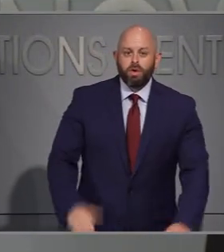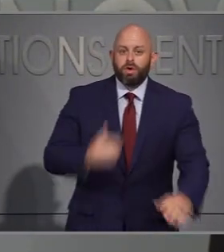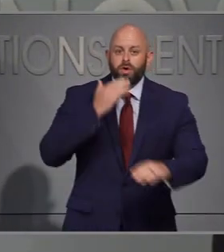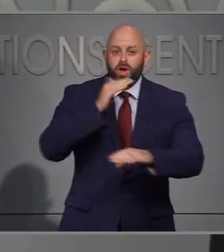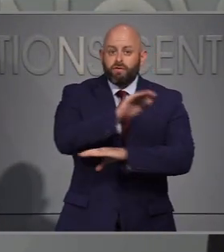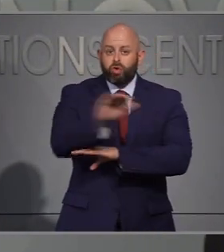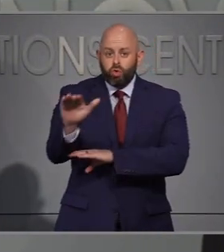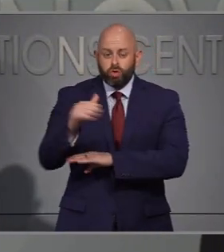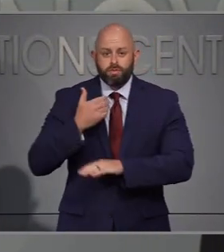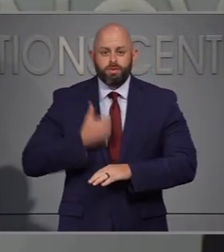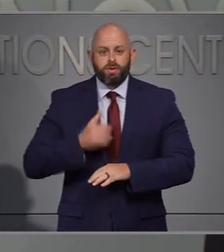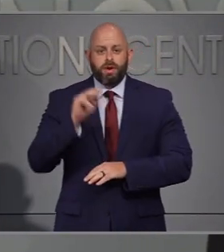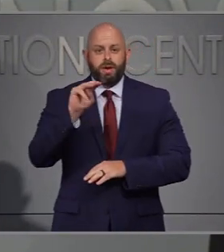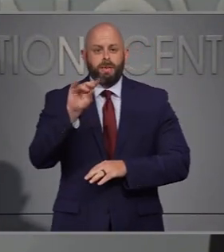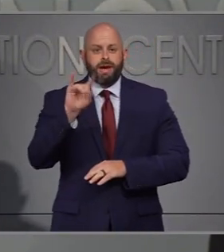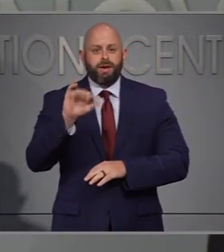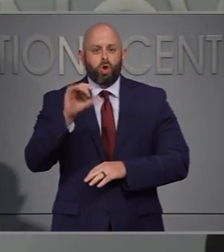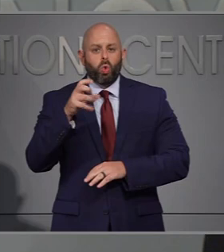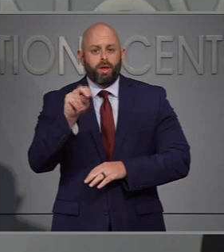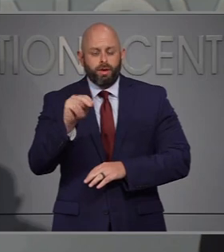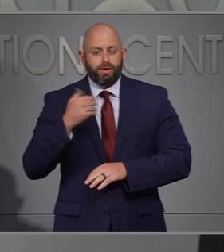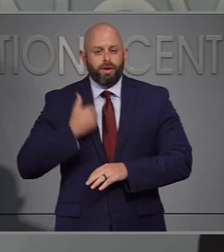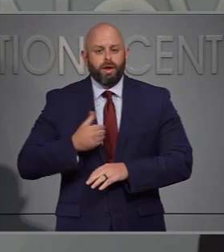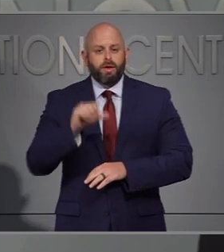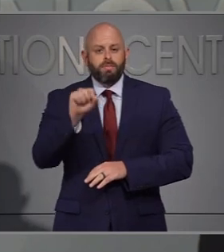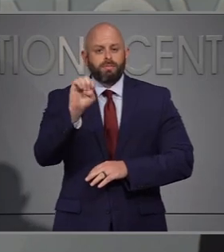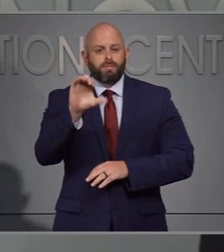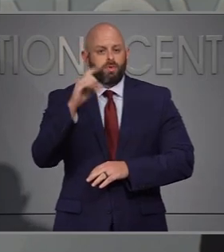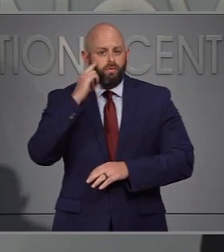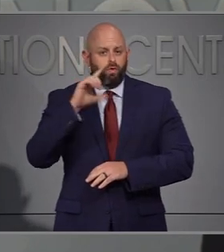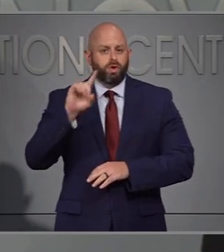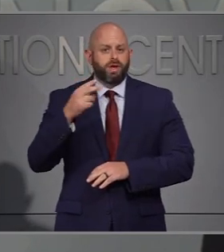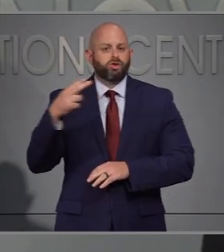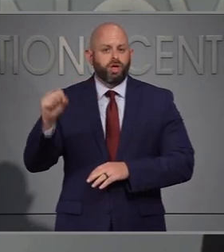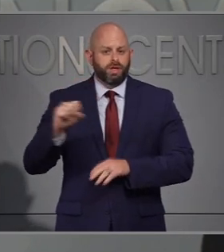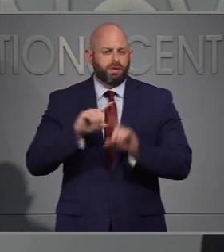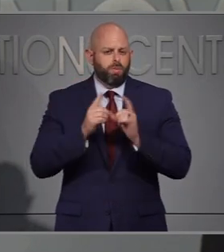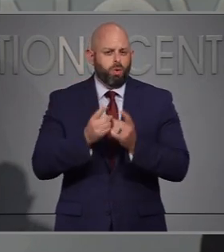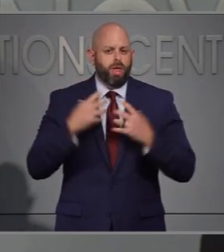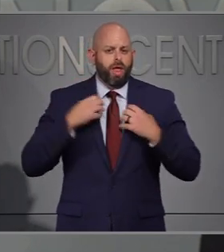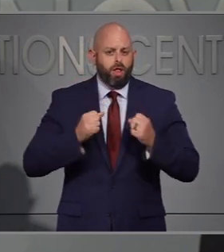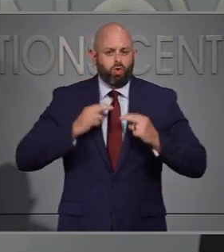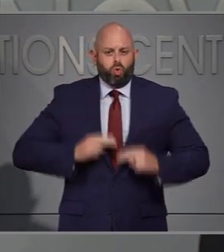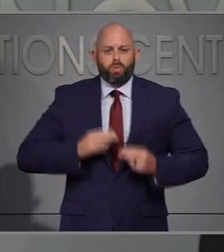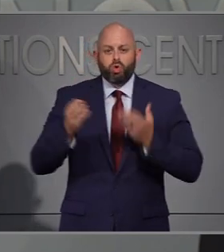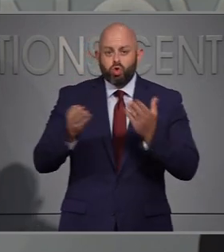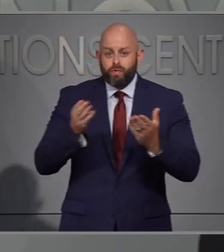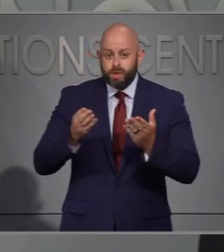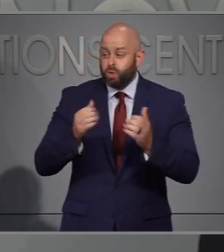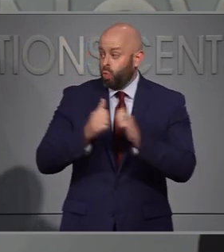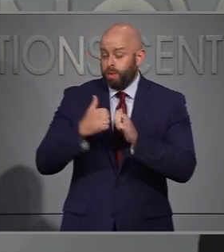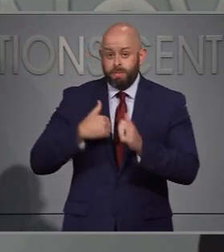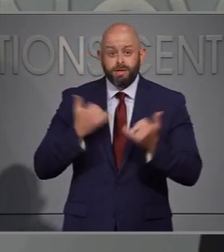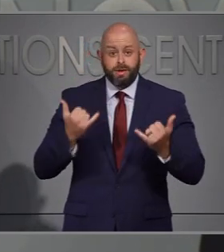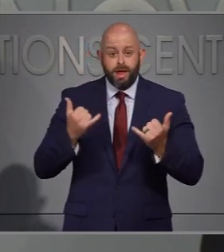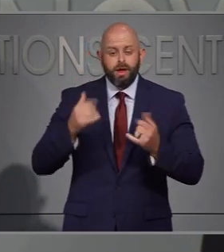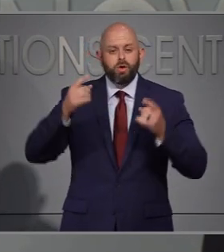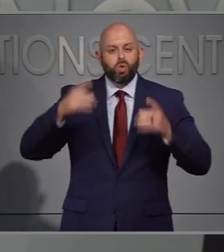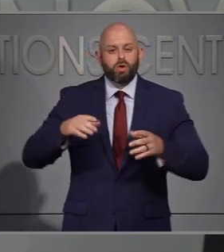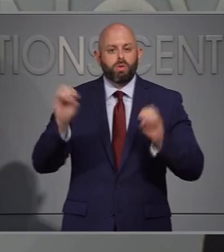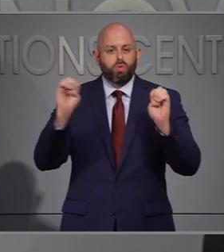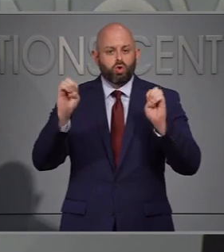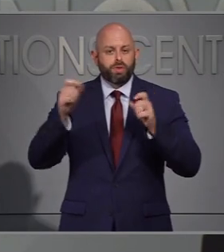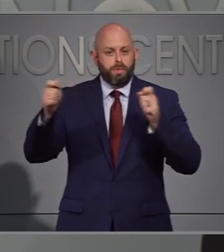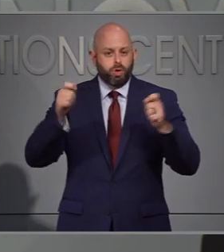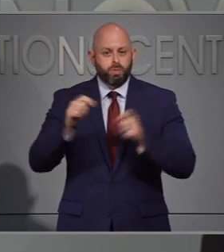Good afternoon. I'm Mandy Cohen. I'm the Secretary of the Department of Health and Human Services, and I'm joined this afternoon by the Director of Emergency